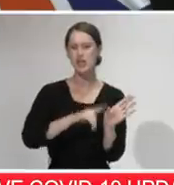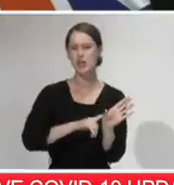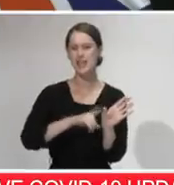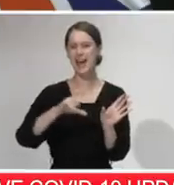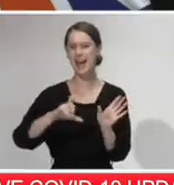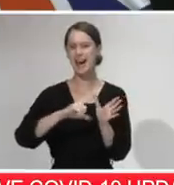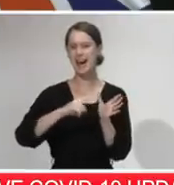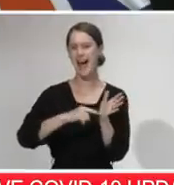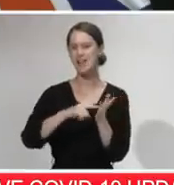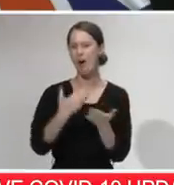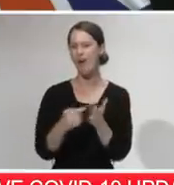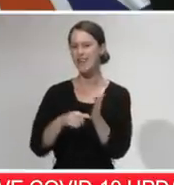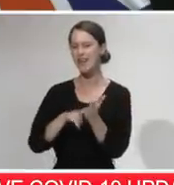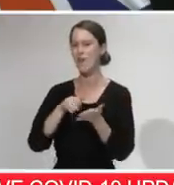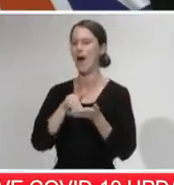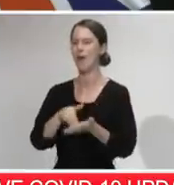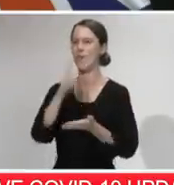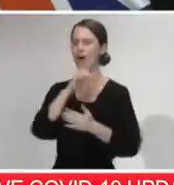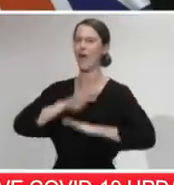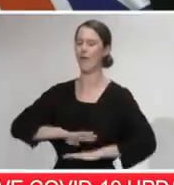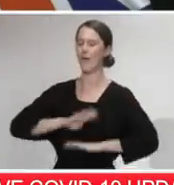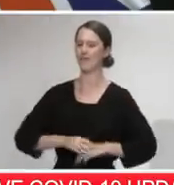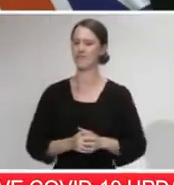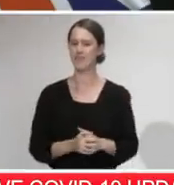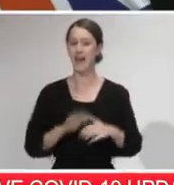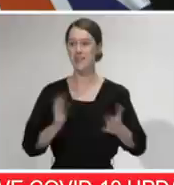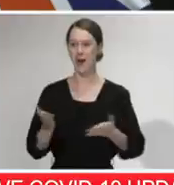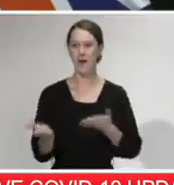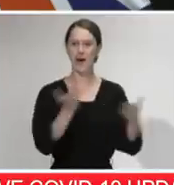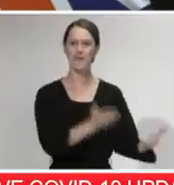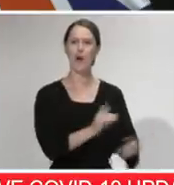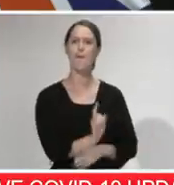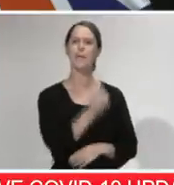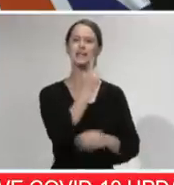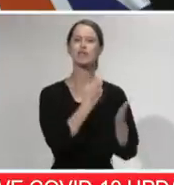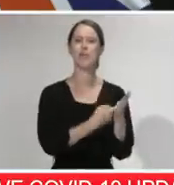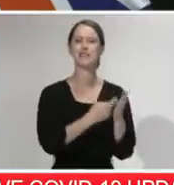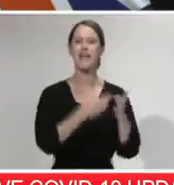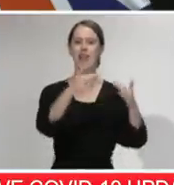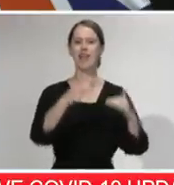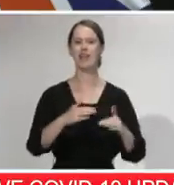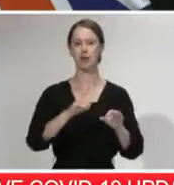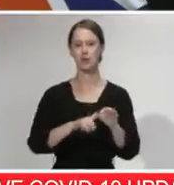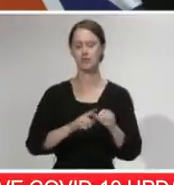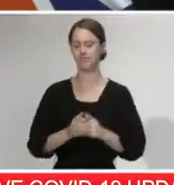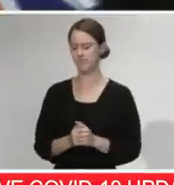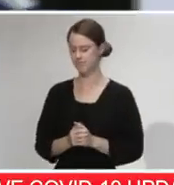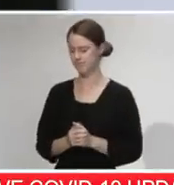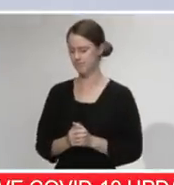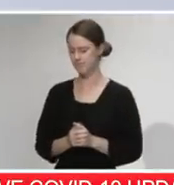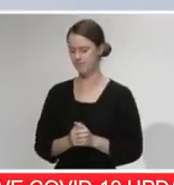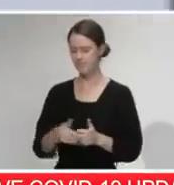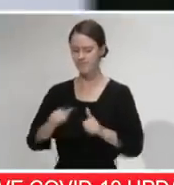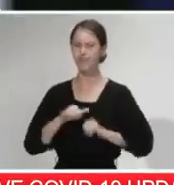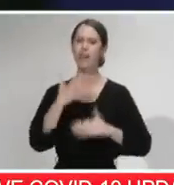will lighten the load for many. I'll now hand over to Minister Robertson for an update before taking questions. Minister Robertson. Thank you, Prime